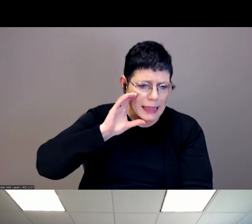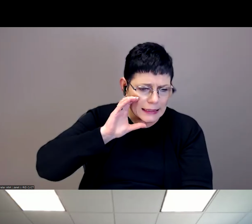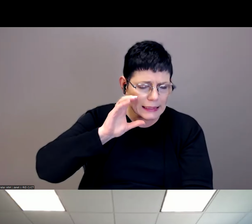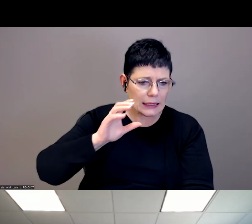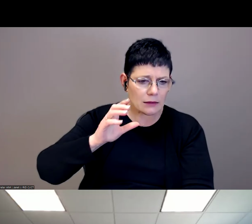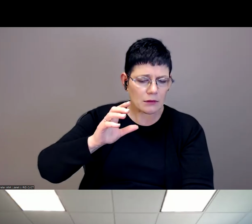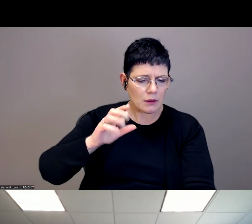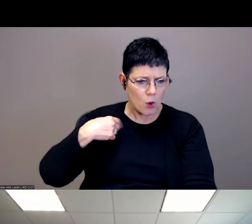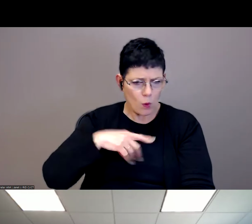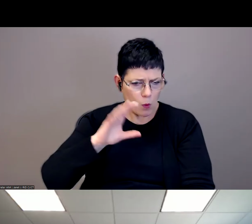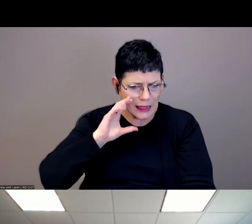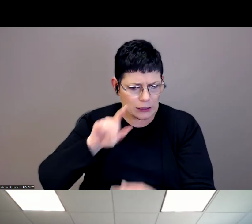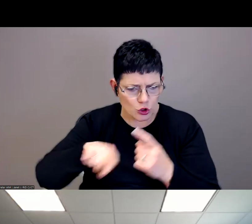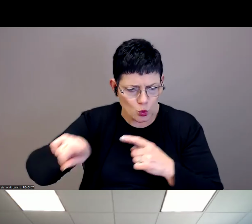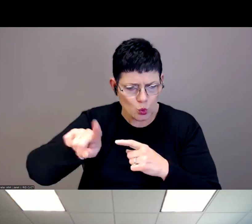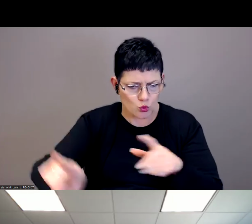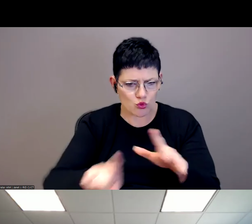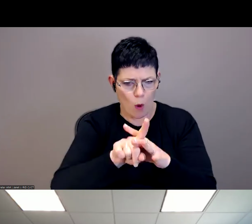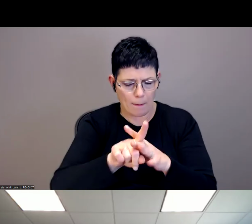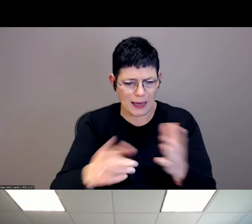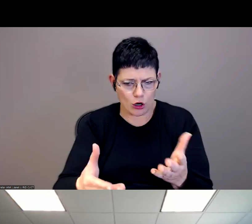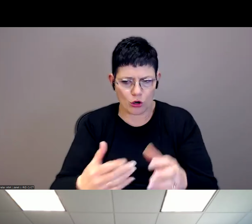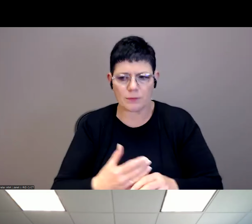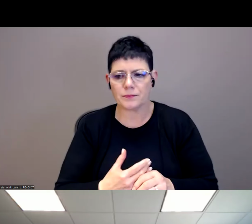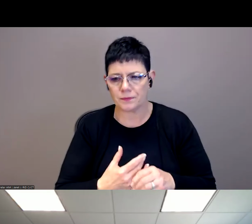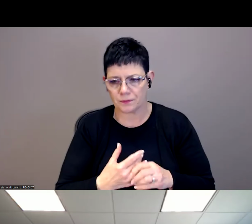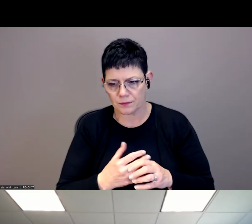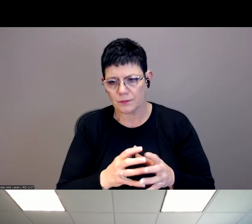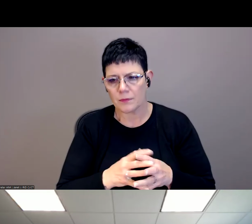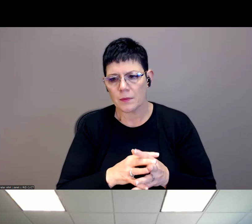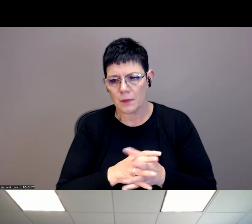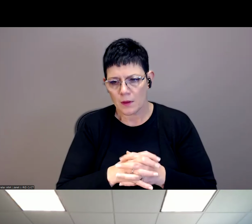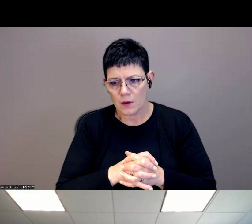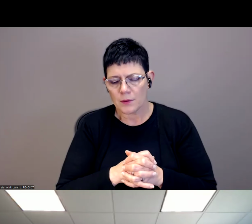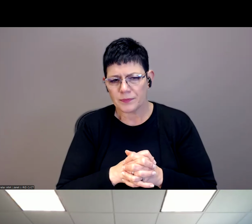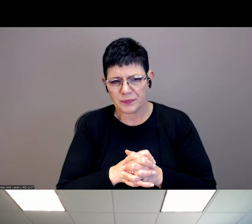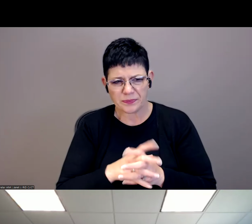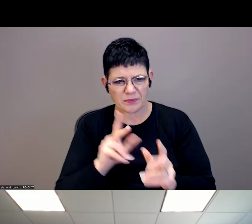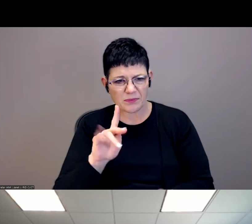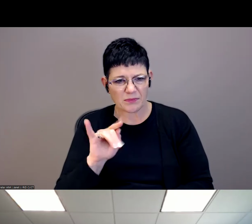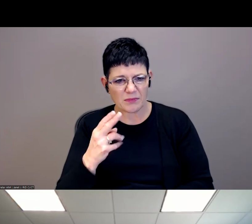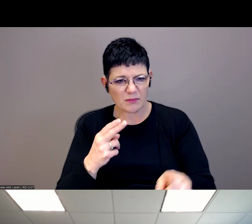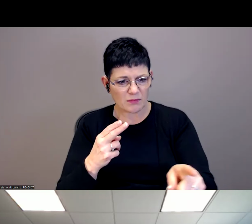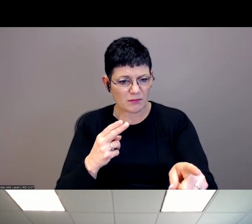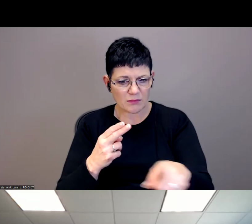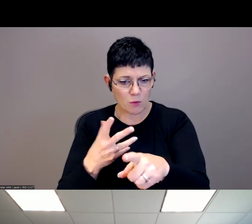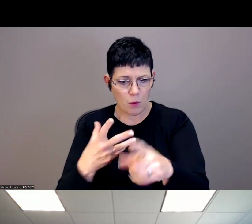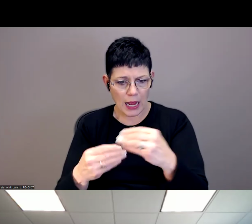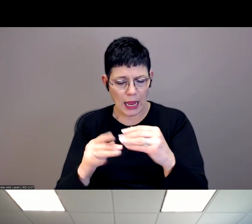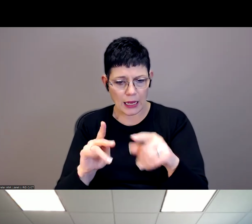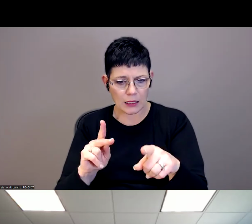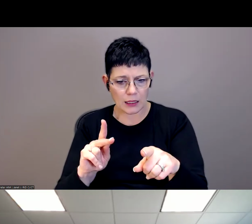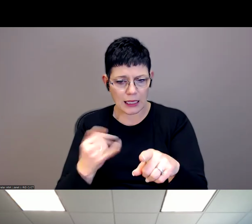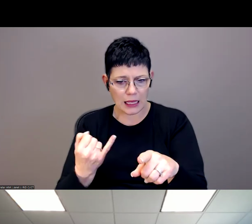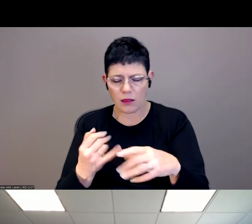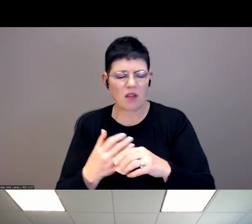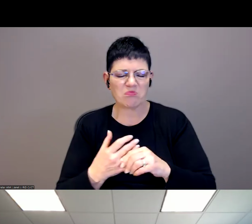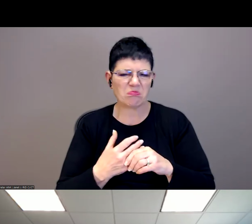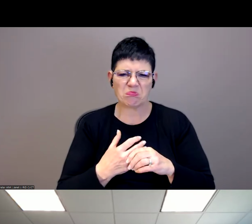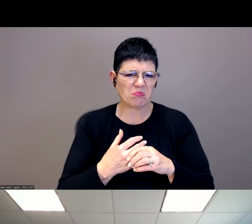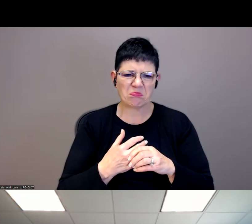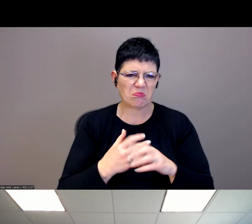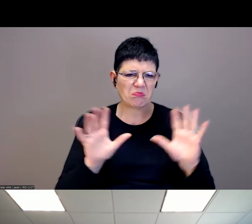side. Yeah. And Keith, did you have anything else to add? Otherwise I can wrap us. Oh yeah, no, I